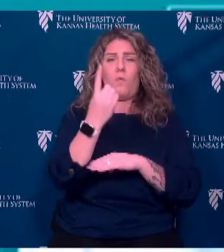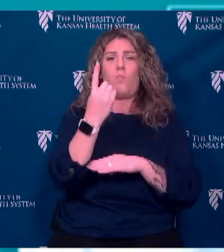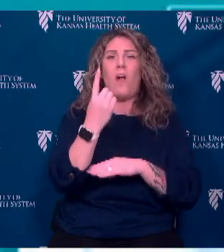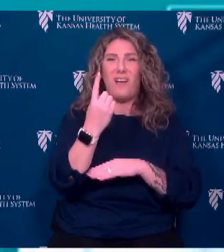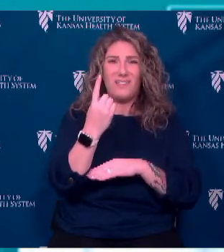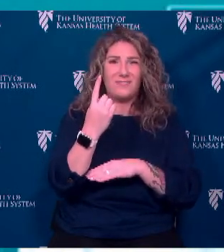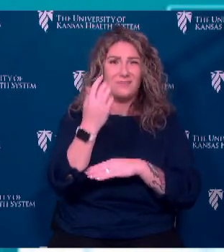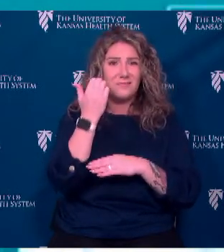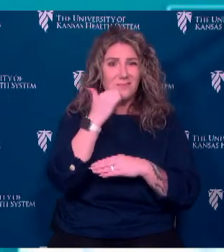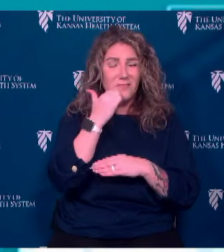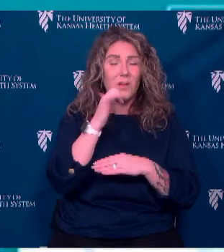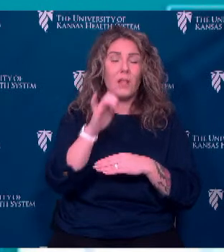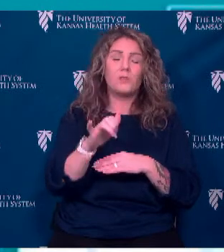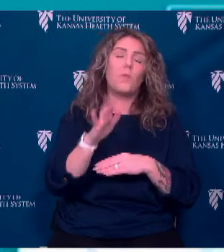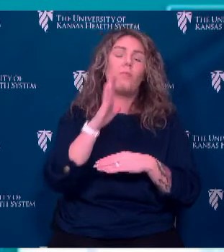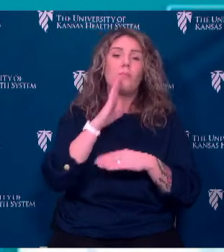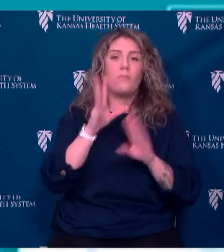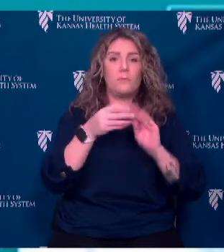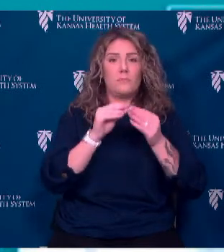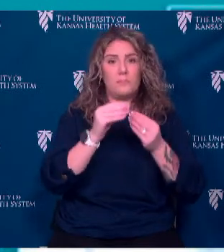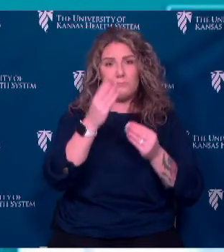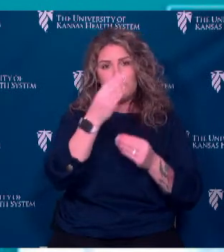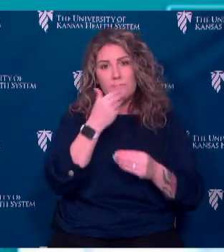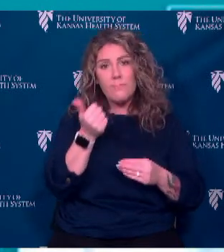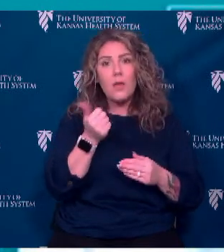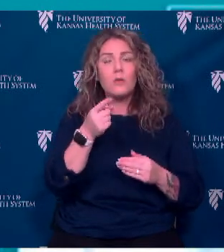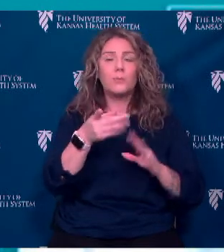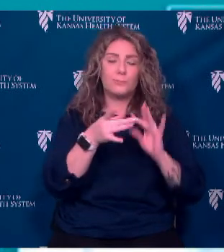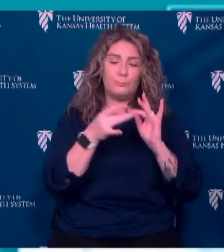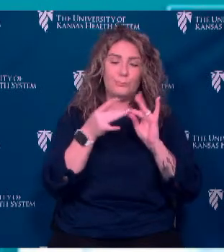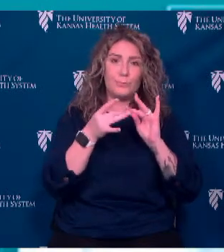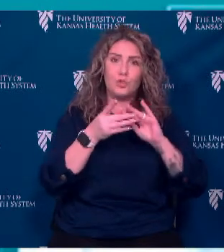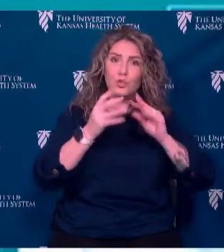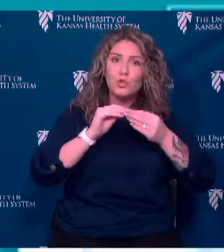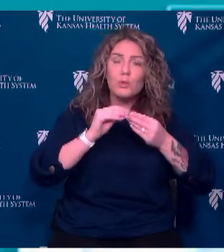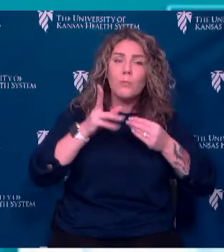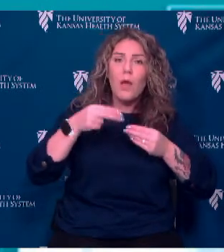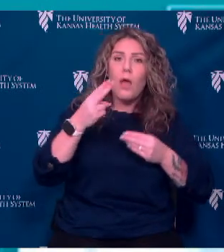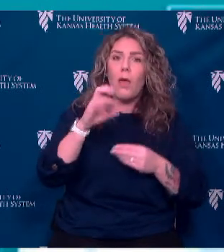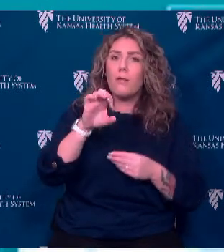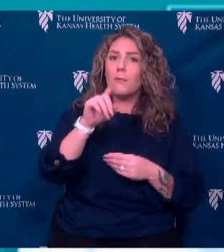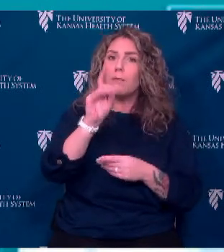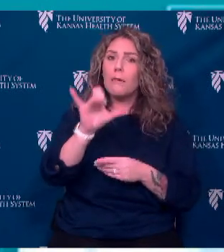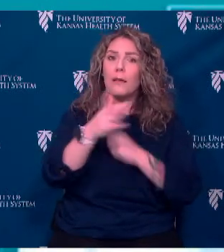that trend is better as well. You mentioned that the numbers are still high in Clay County.